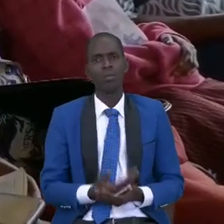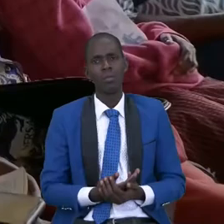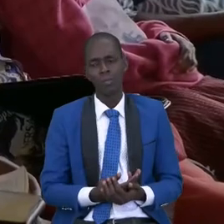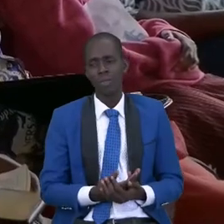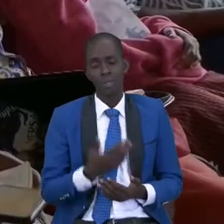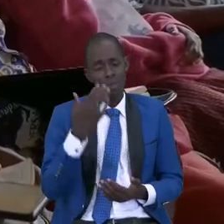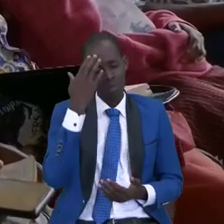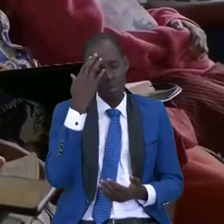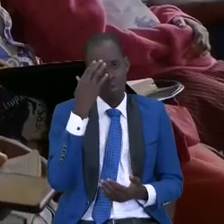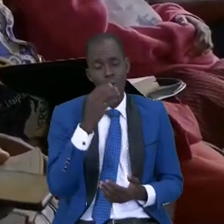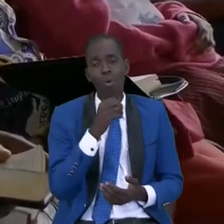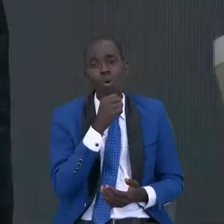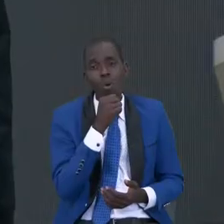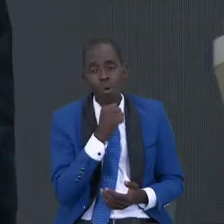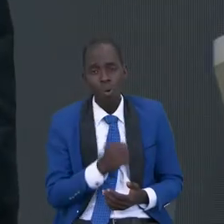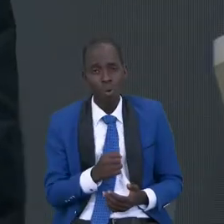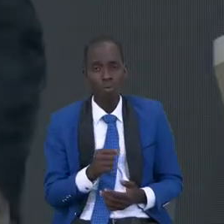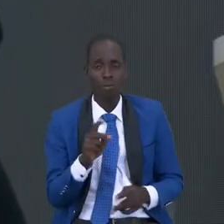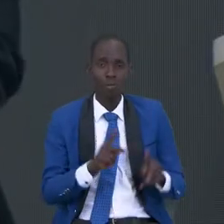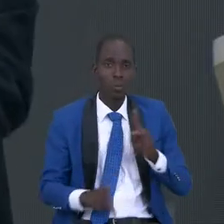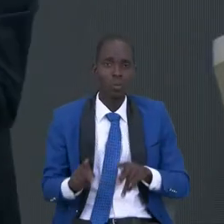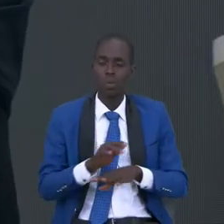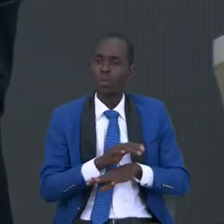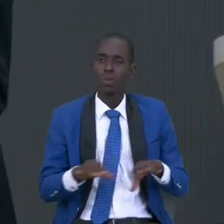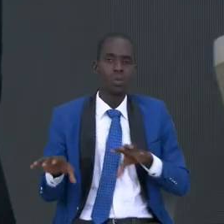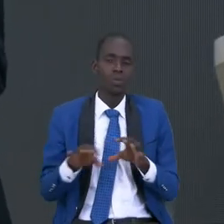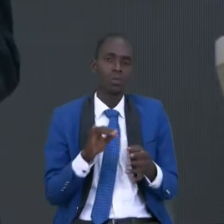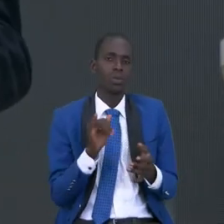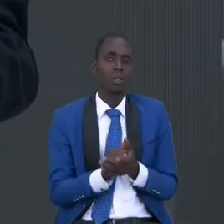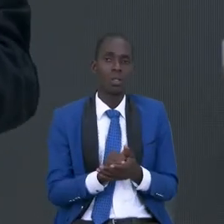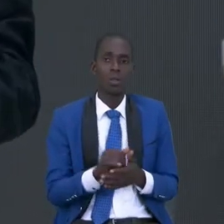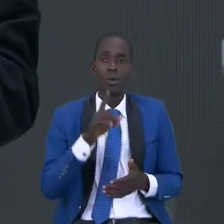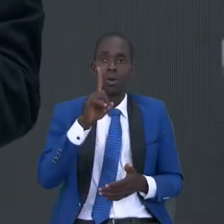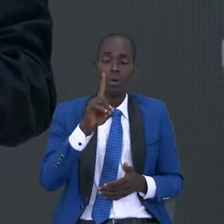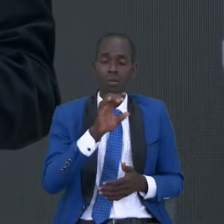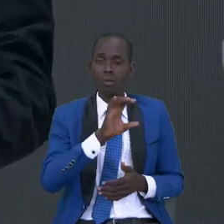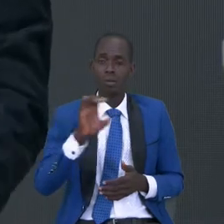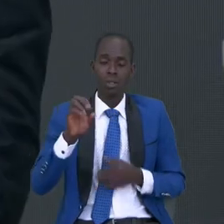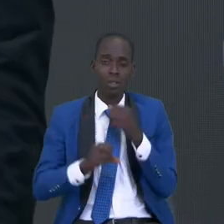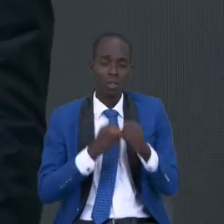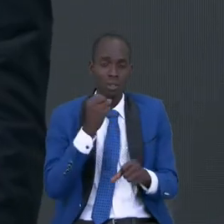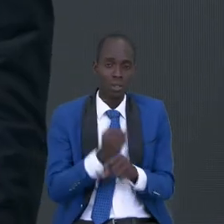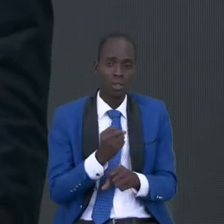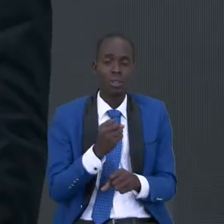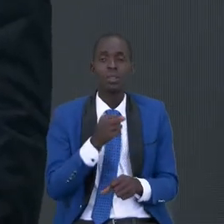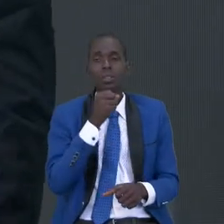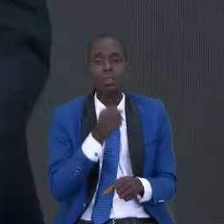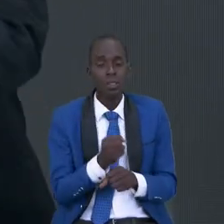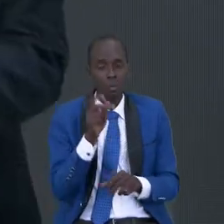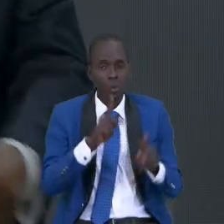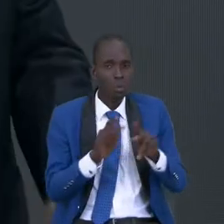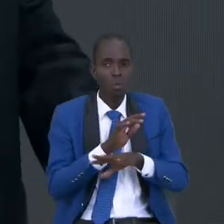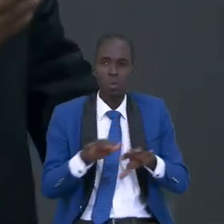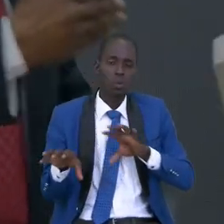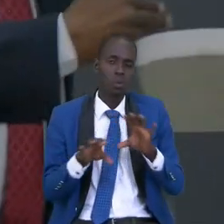centenarians don't do that. 100 years of age, people don't do that.